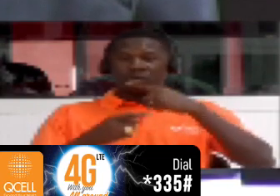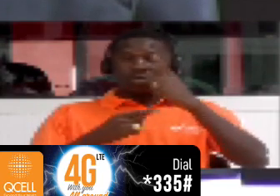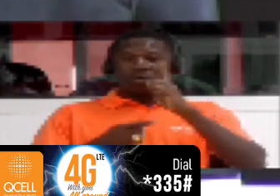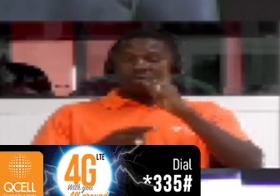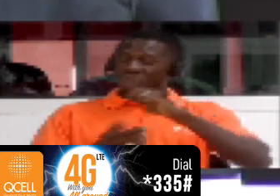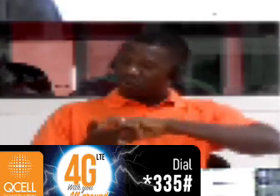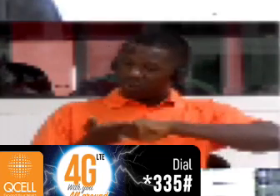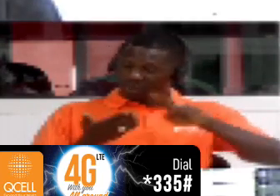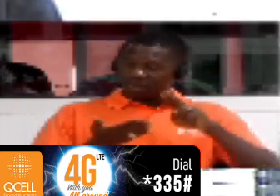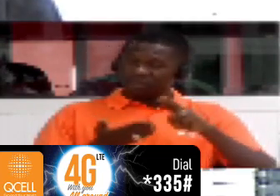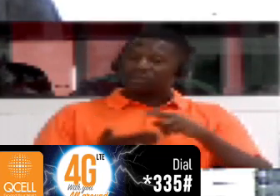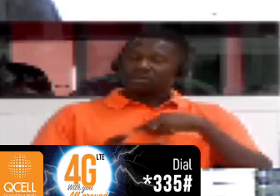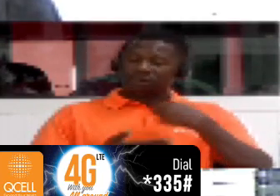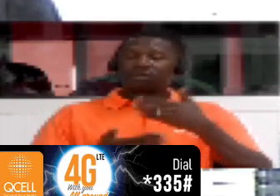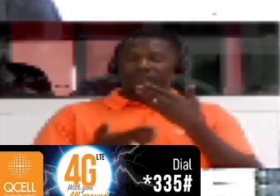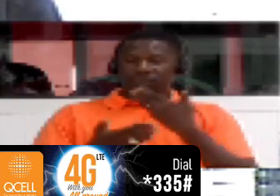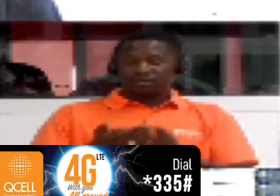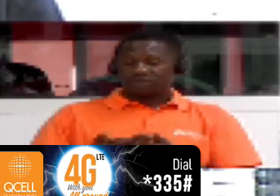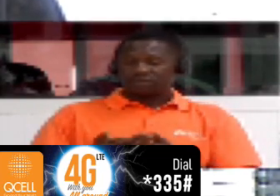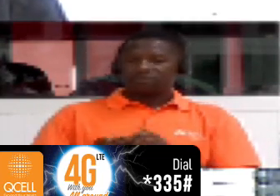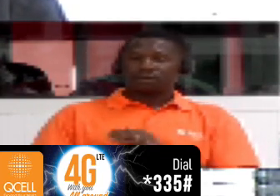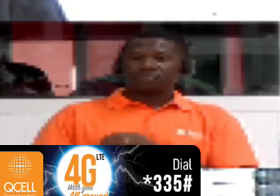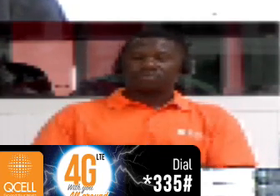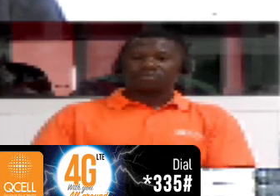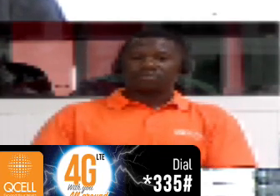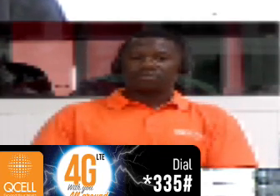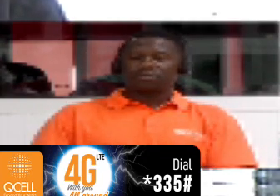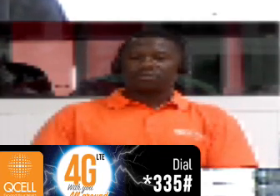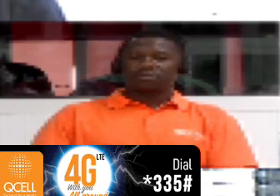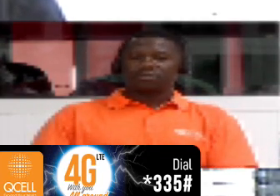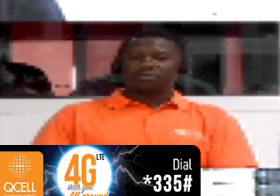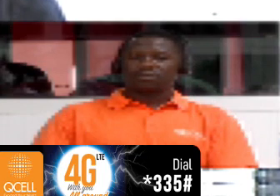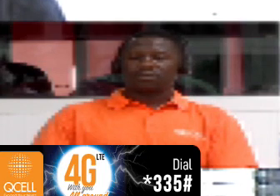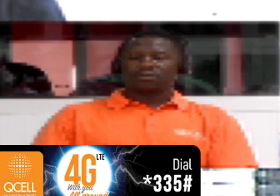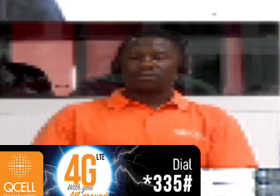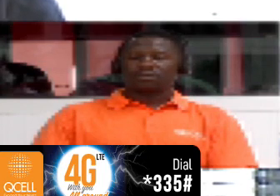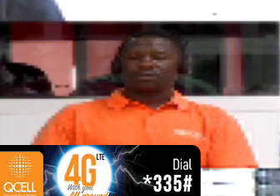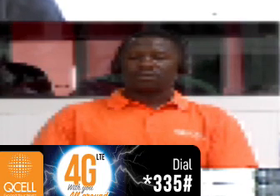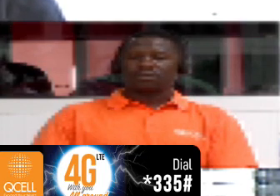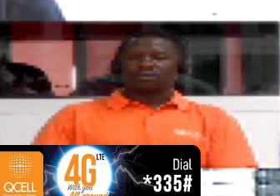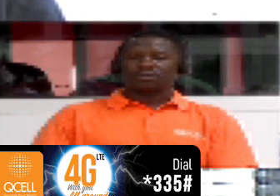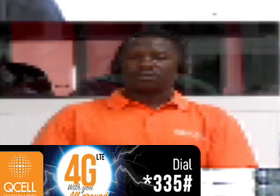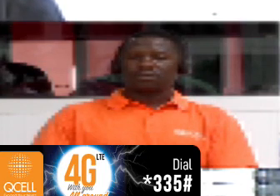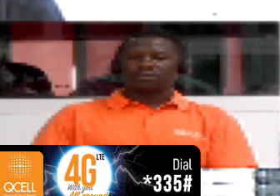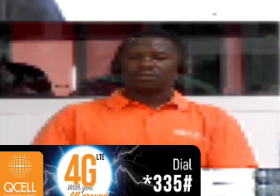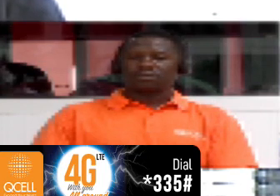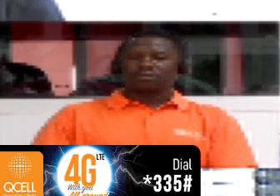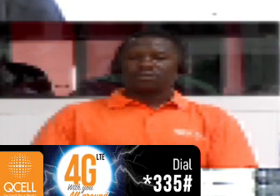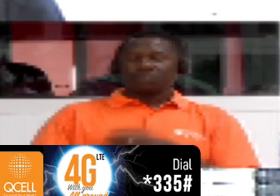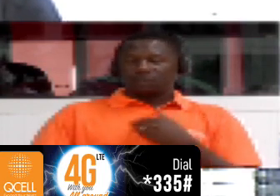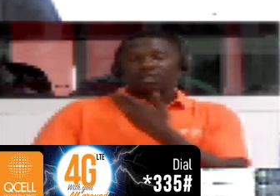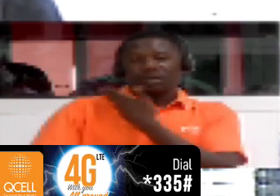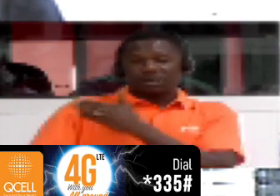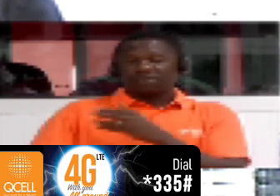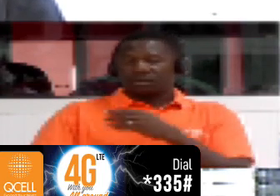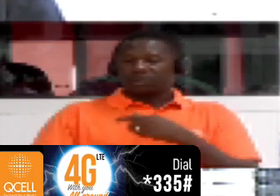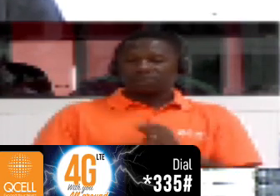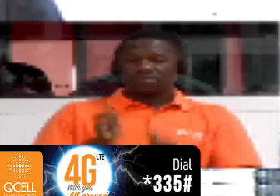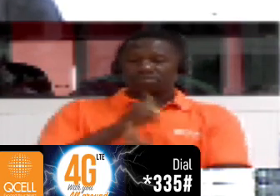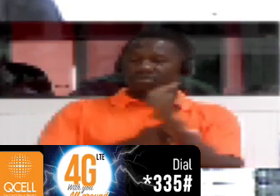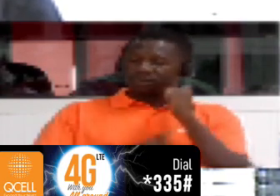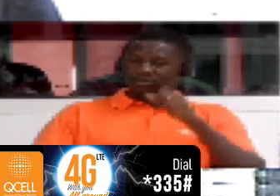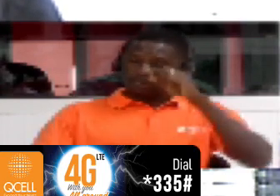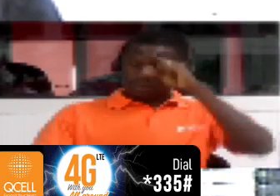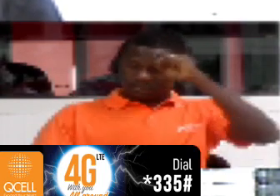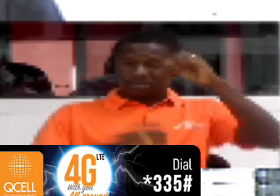1 week and then I. Nata boto murunda. I left state house and returned back to